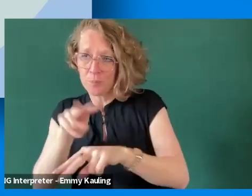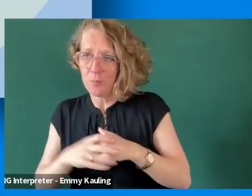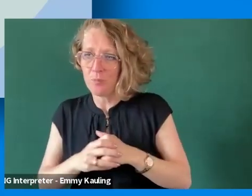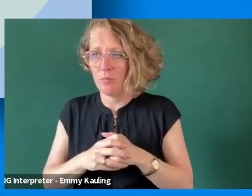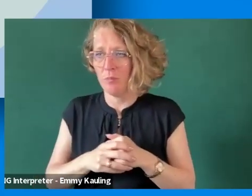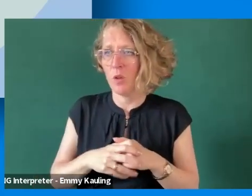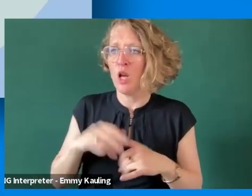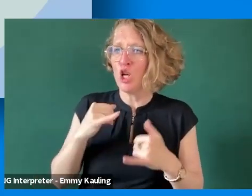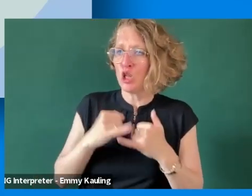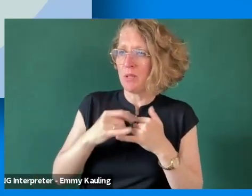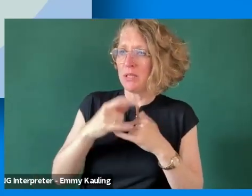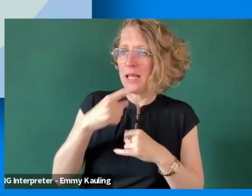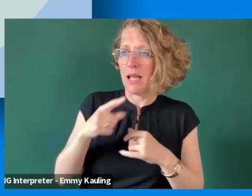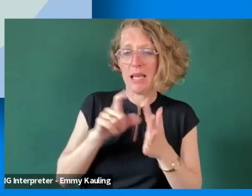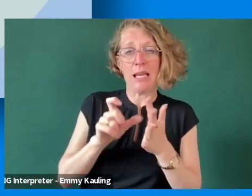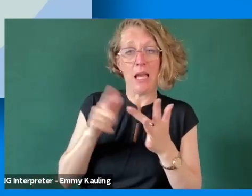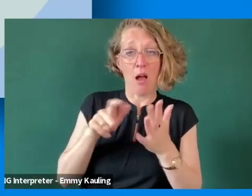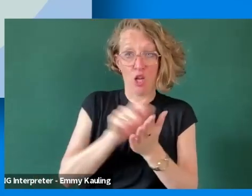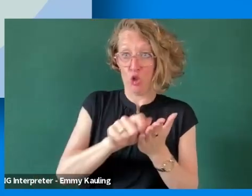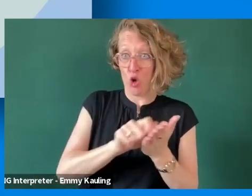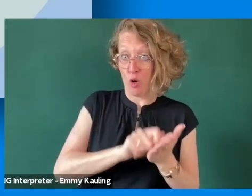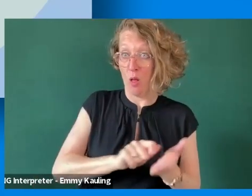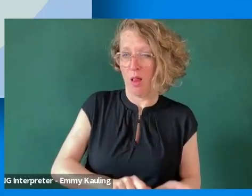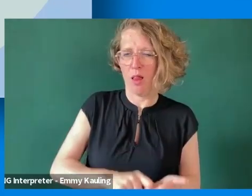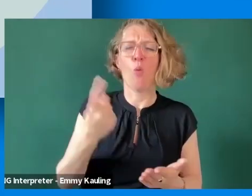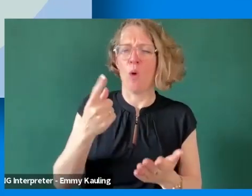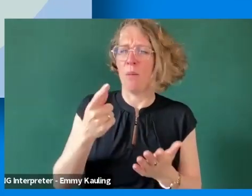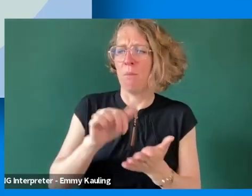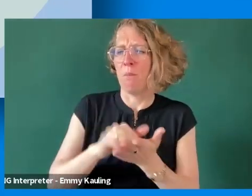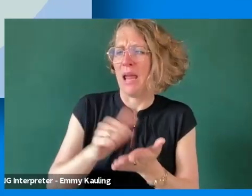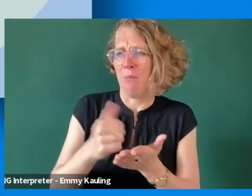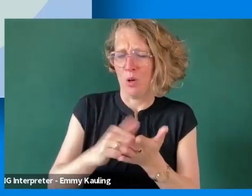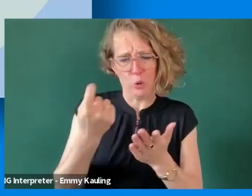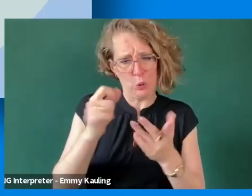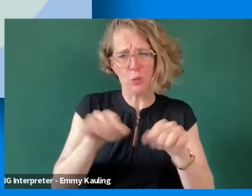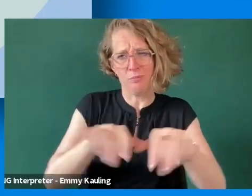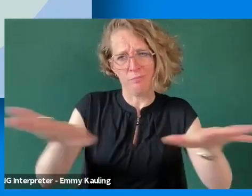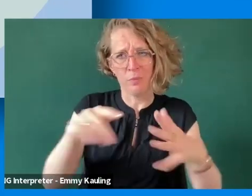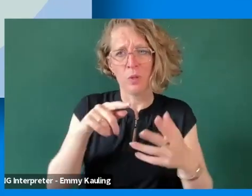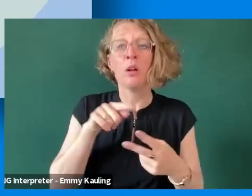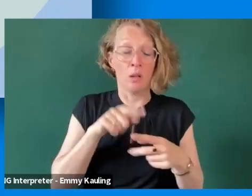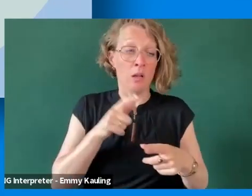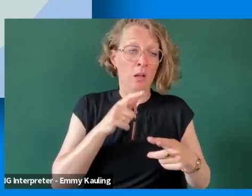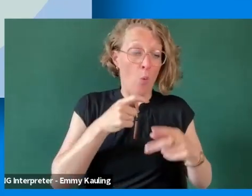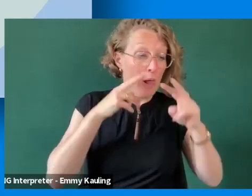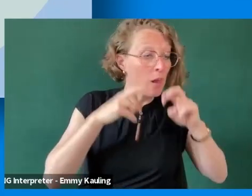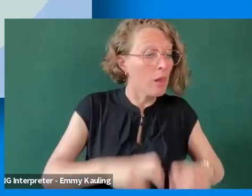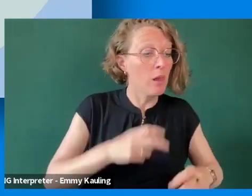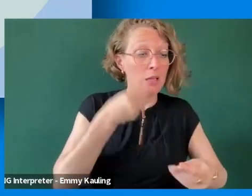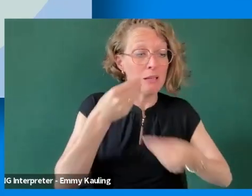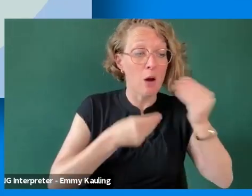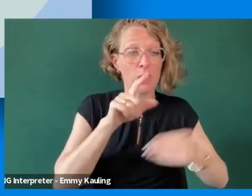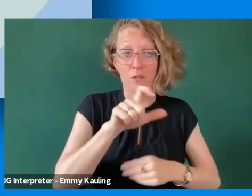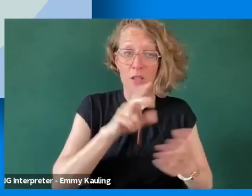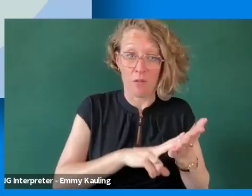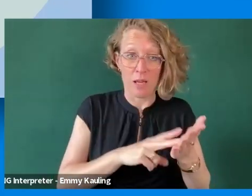special issue of the EDI journal that we are leading, and one of the papers that will probably come out on that is looking at narrative CVs and how they have been received and